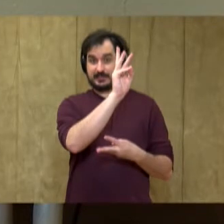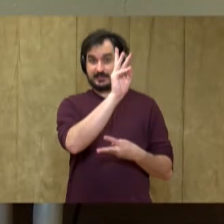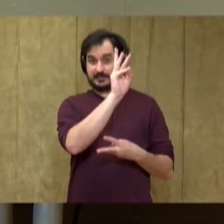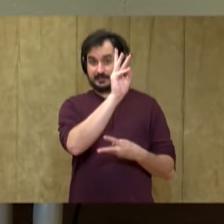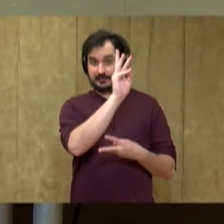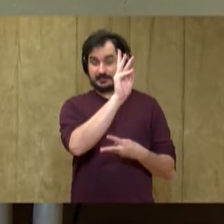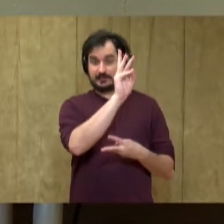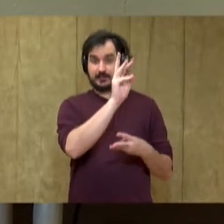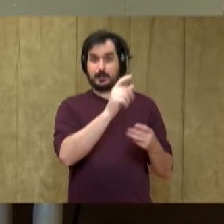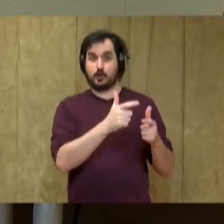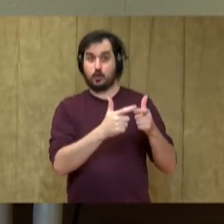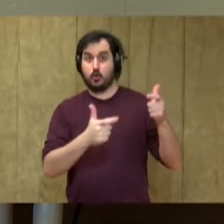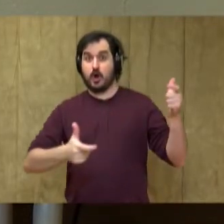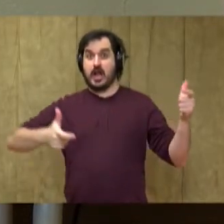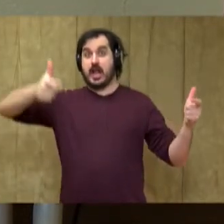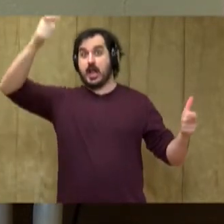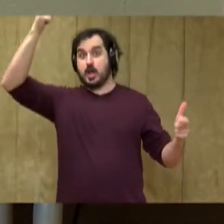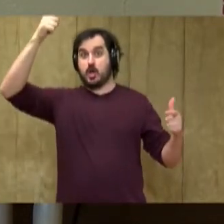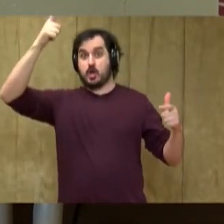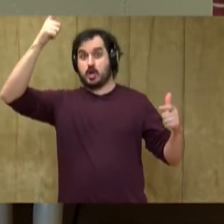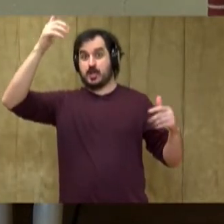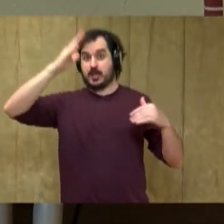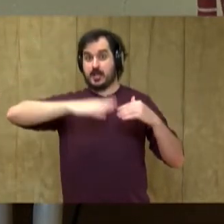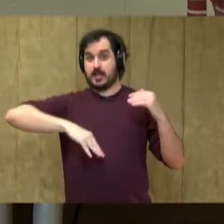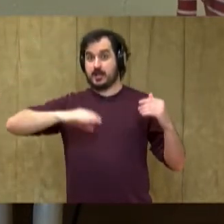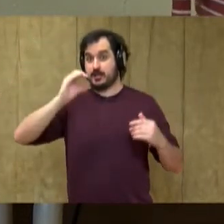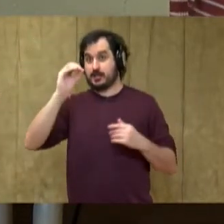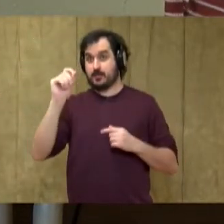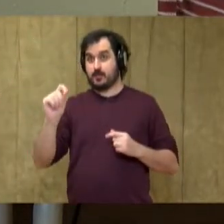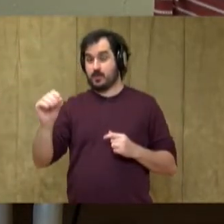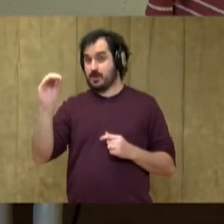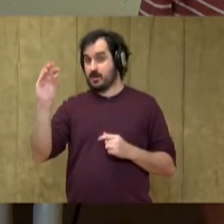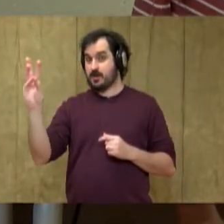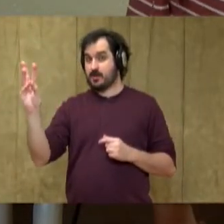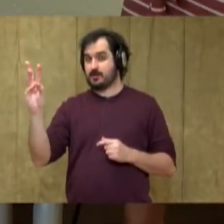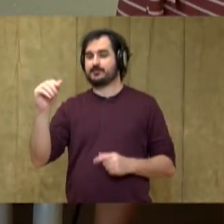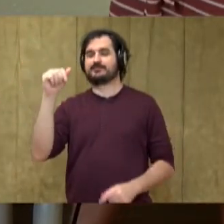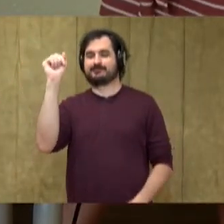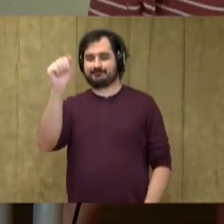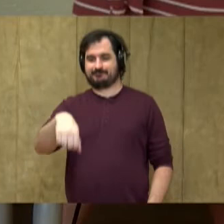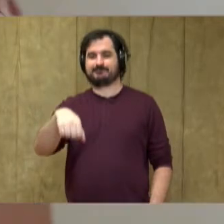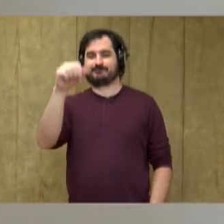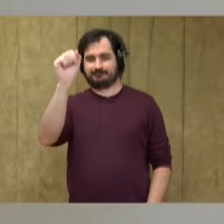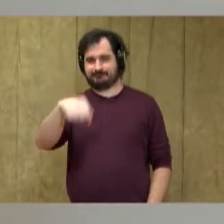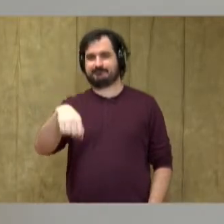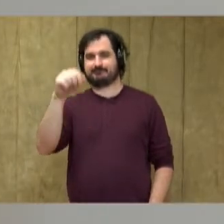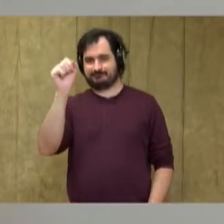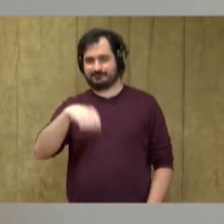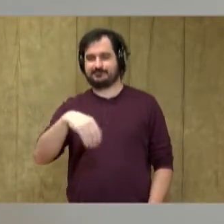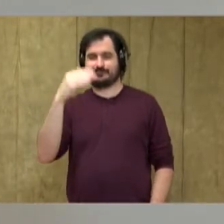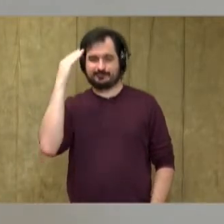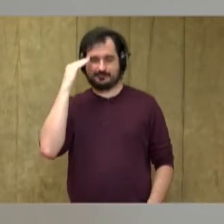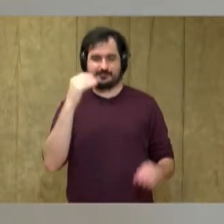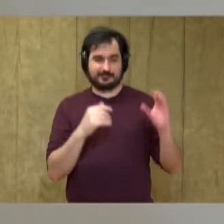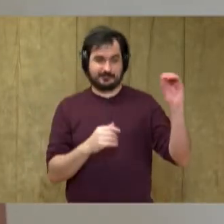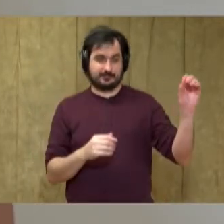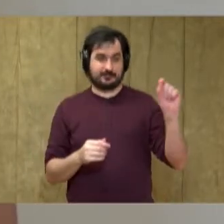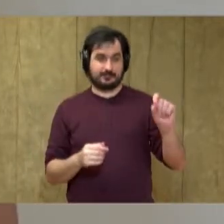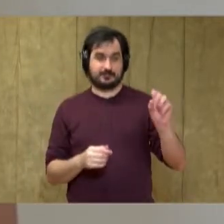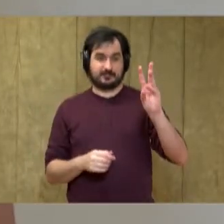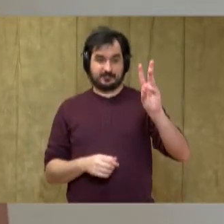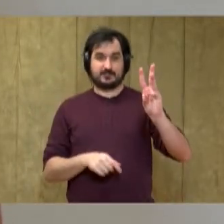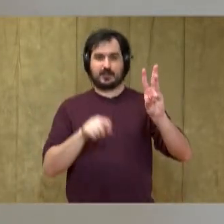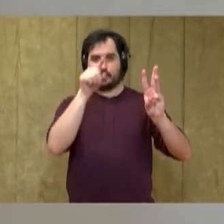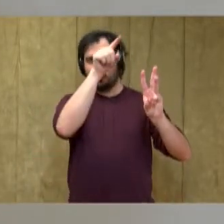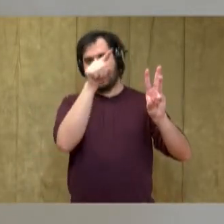hundredths? Yes, it is. We know that 6 tenths is greater than 6 hundredths. And